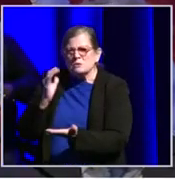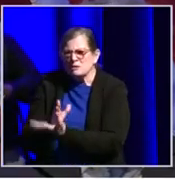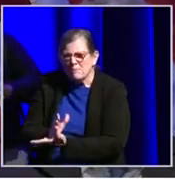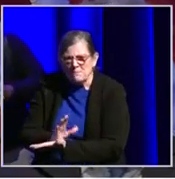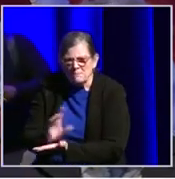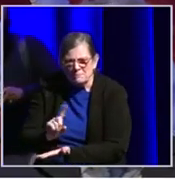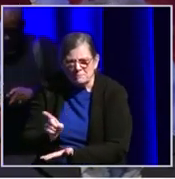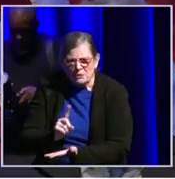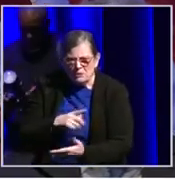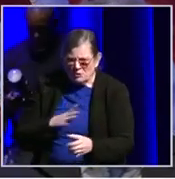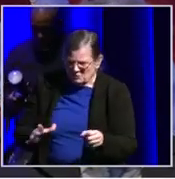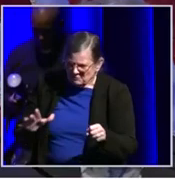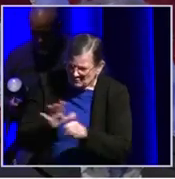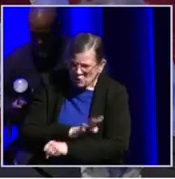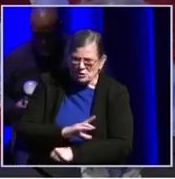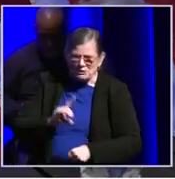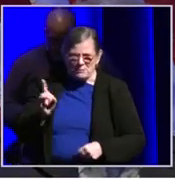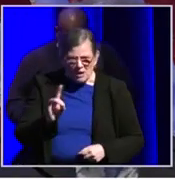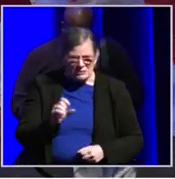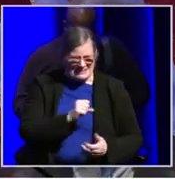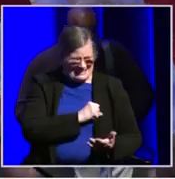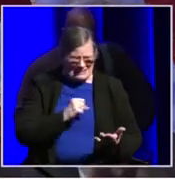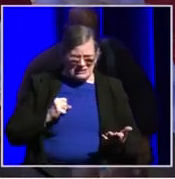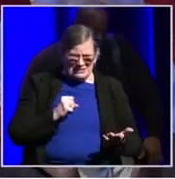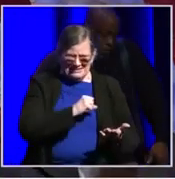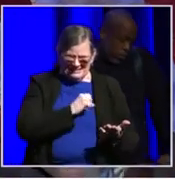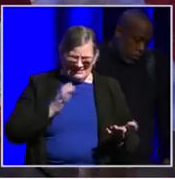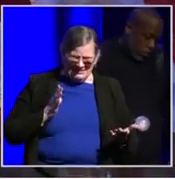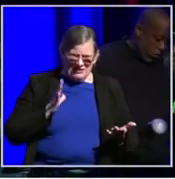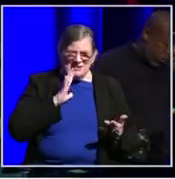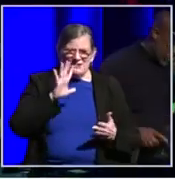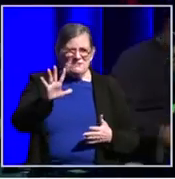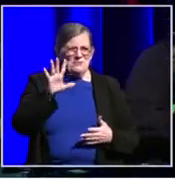two senators, and admission as the 51st state.